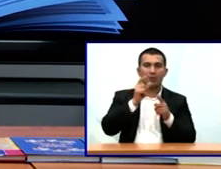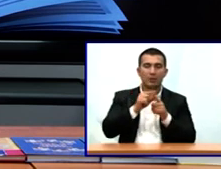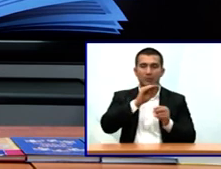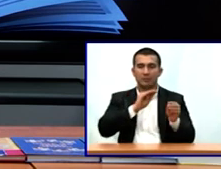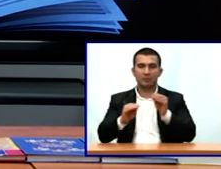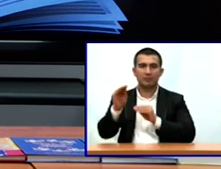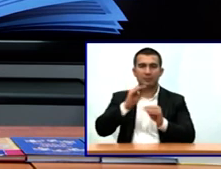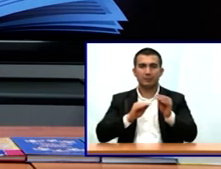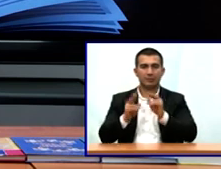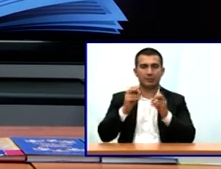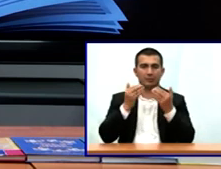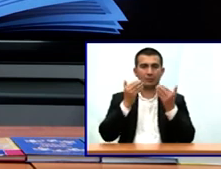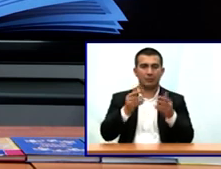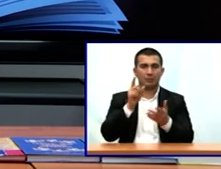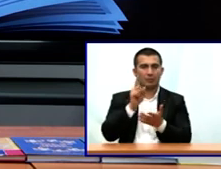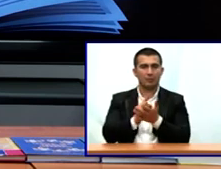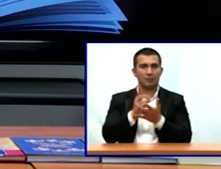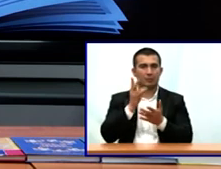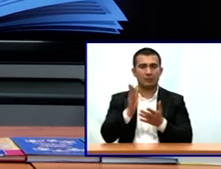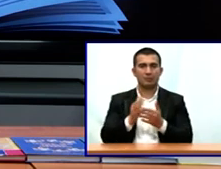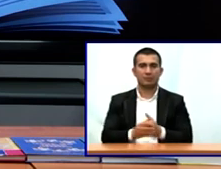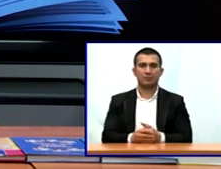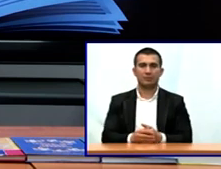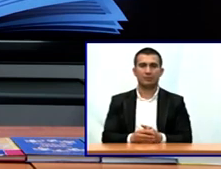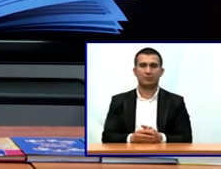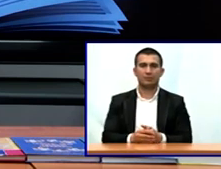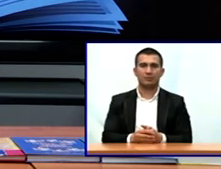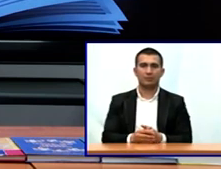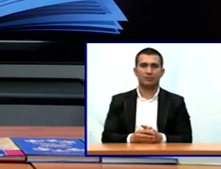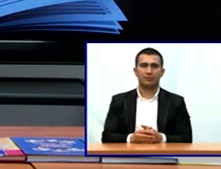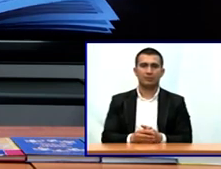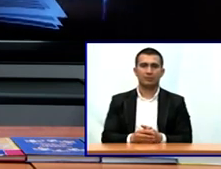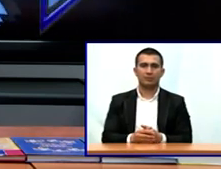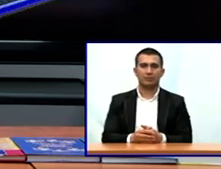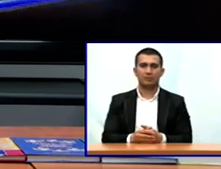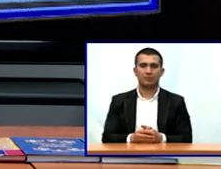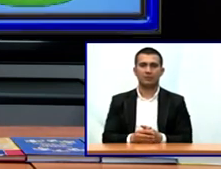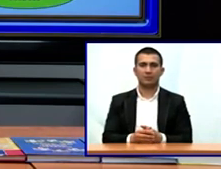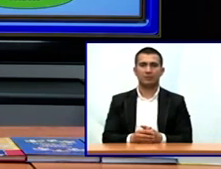so'zlarimizdagi mos so'zlarni o'rni-o'rniga qo'yishimiz kerak ekan.